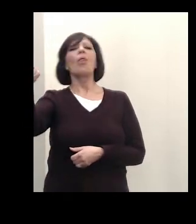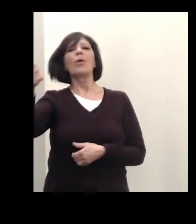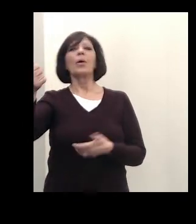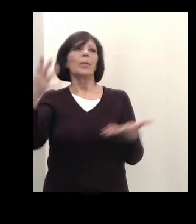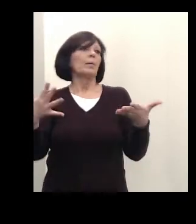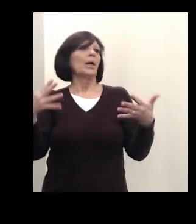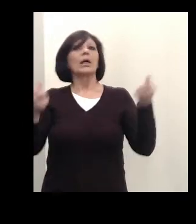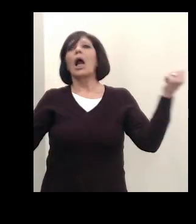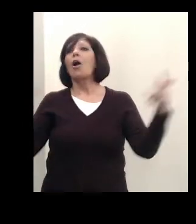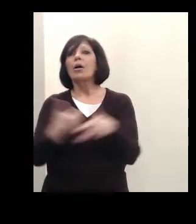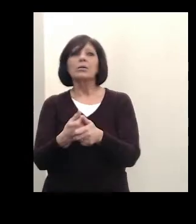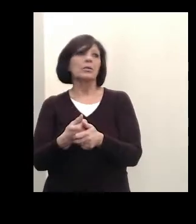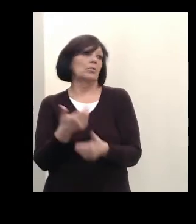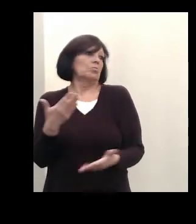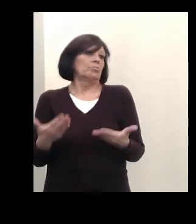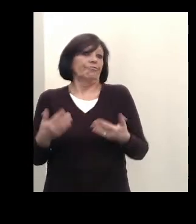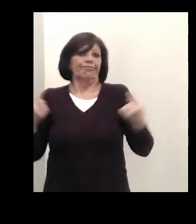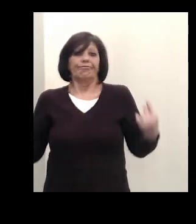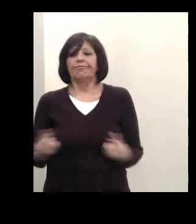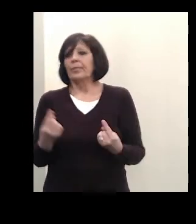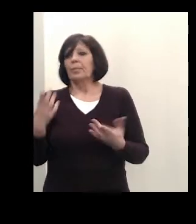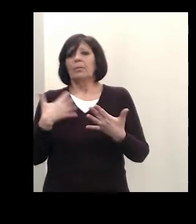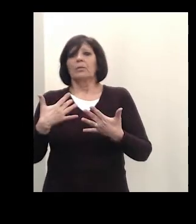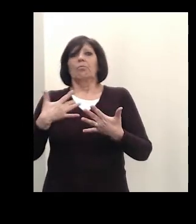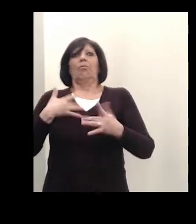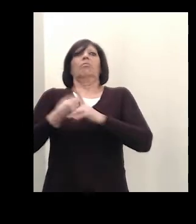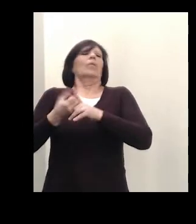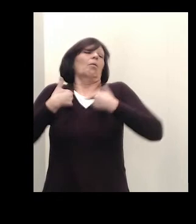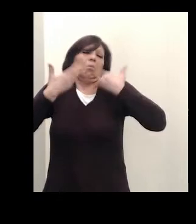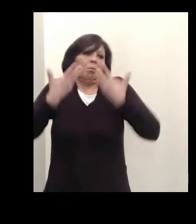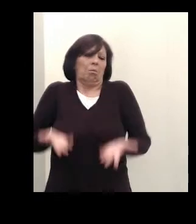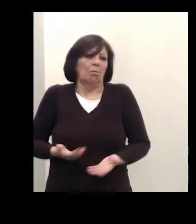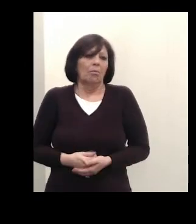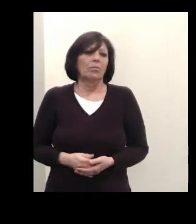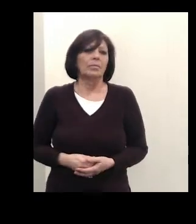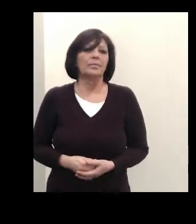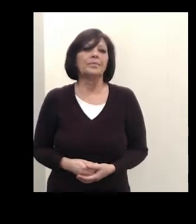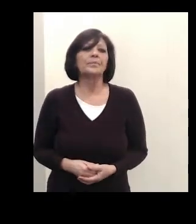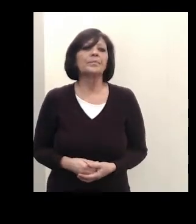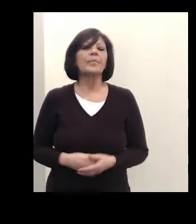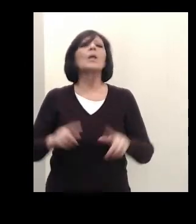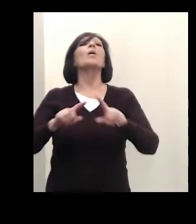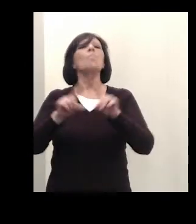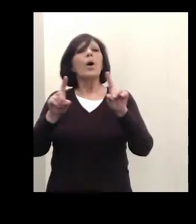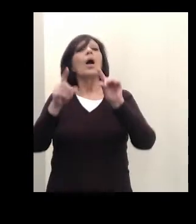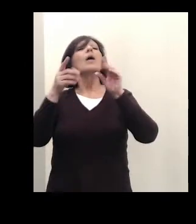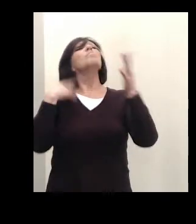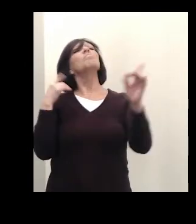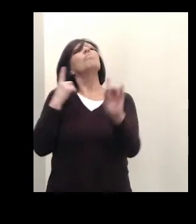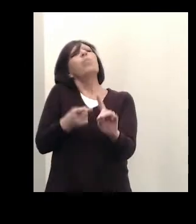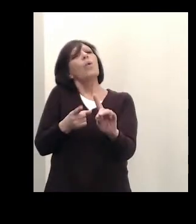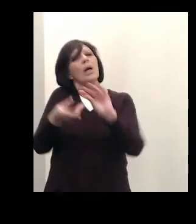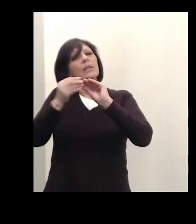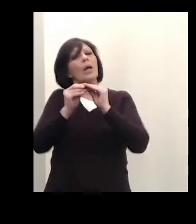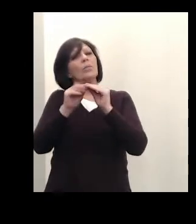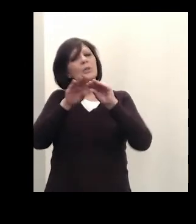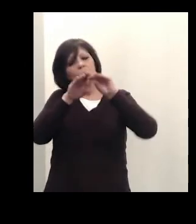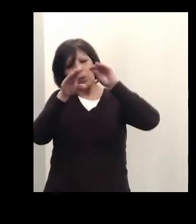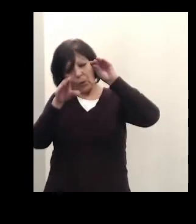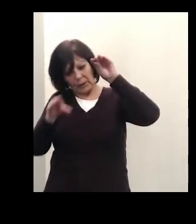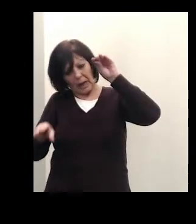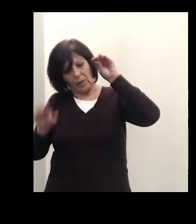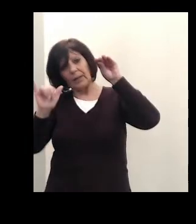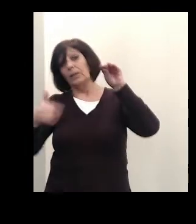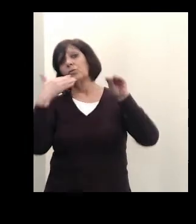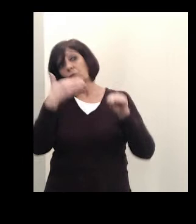accident, could have been an injury, could have been there for some sort of surgery. But the numbers are going down. That's a positive. The hospital bed